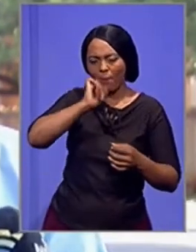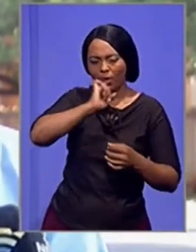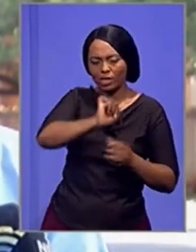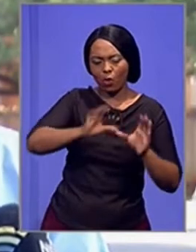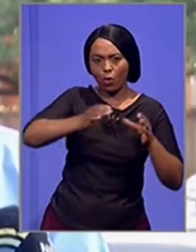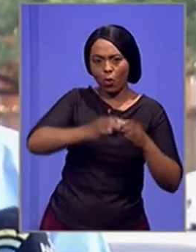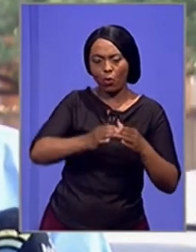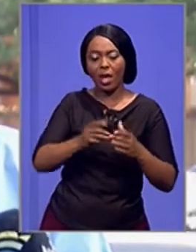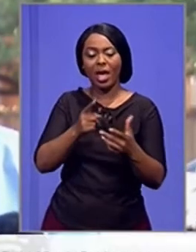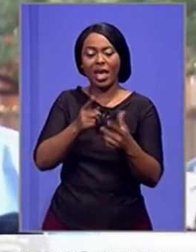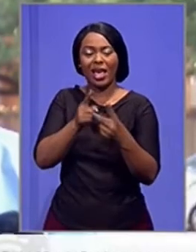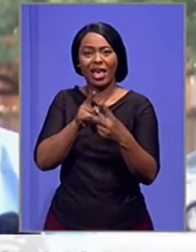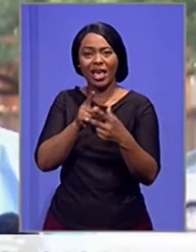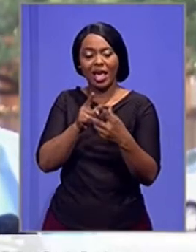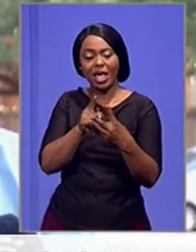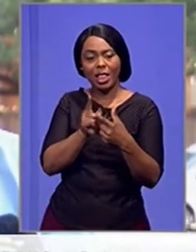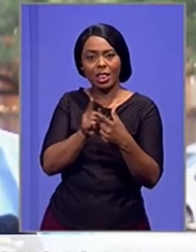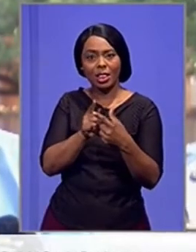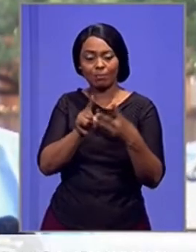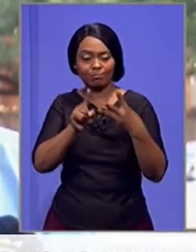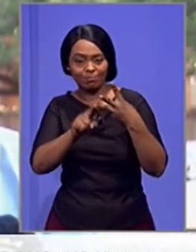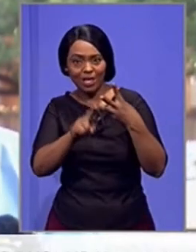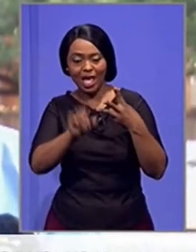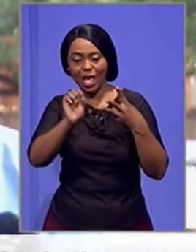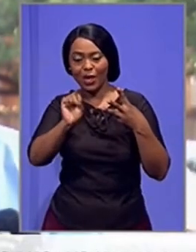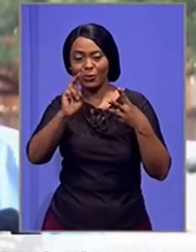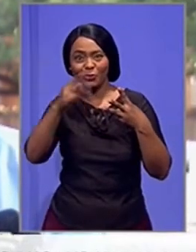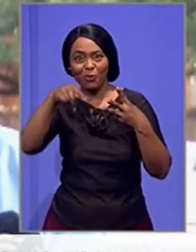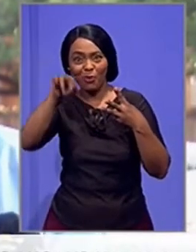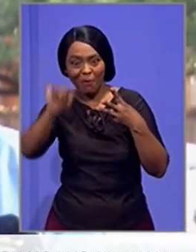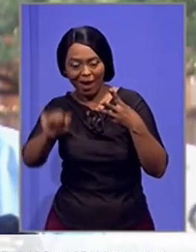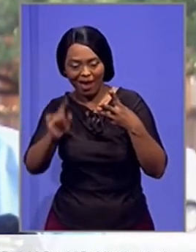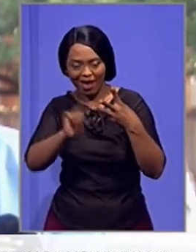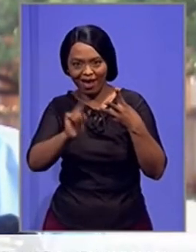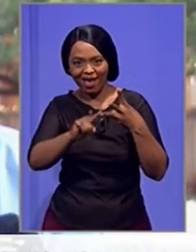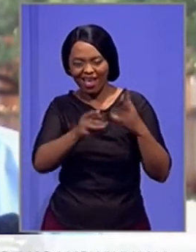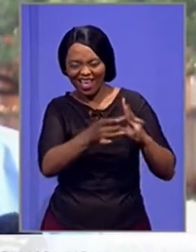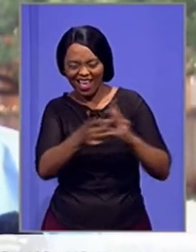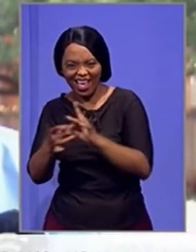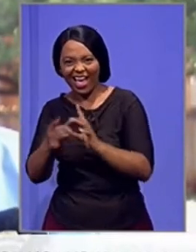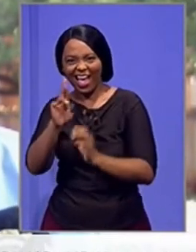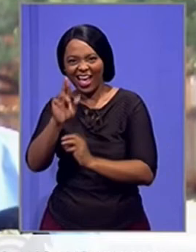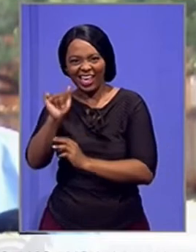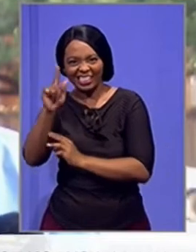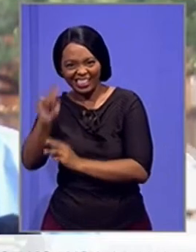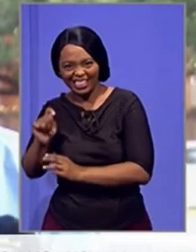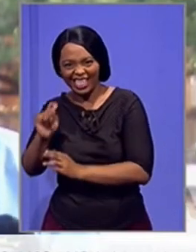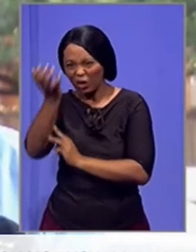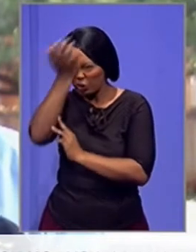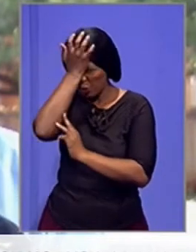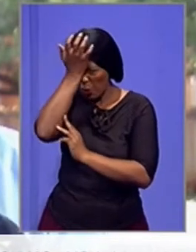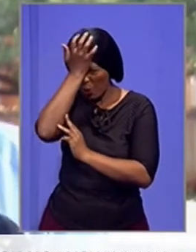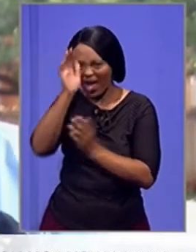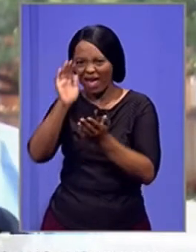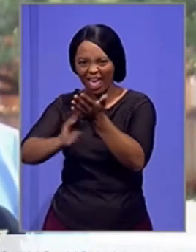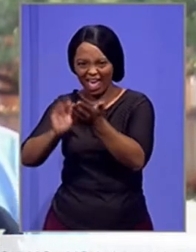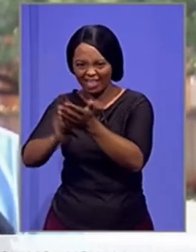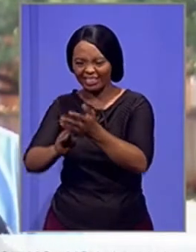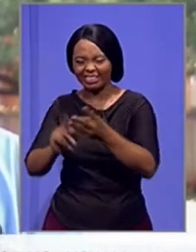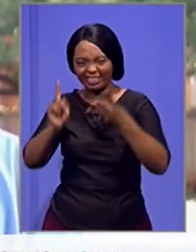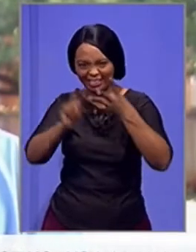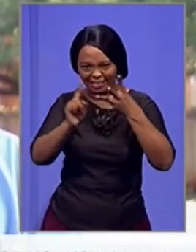Supra Mahumapelo is without any doubt aligned with the RET, Zuma and Ismagashule.